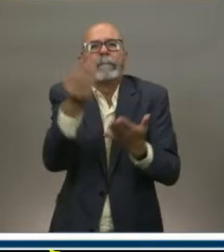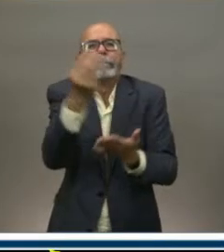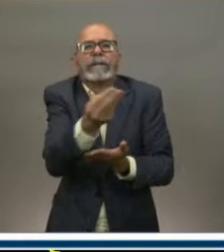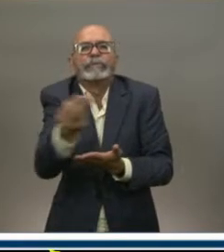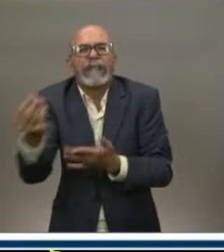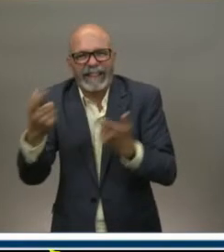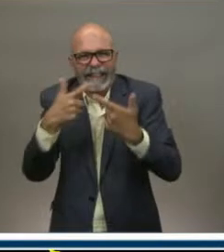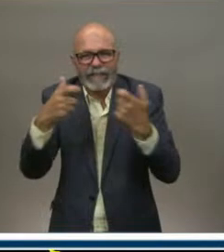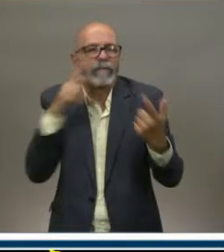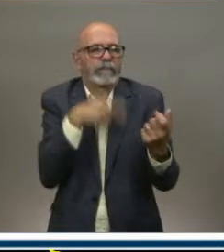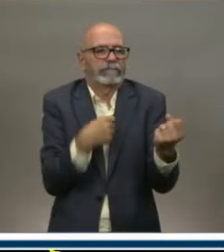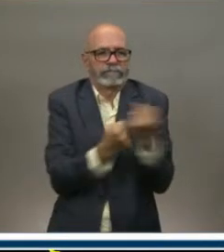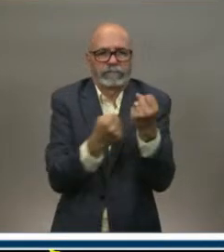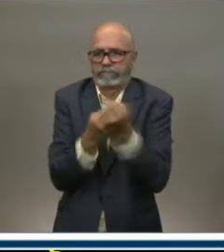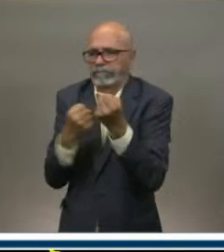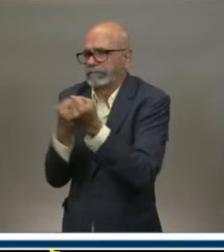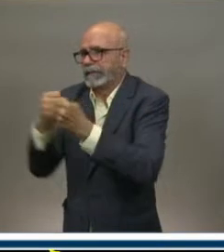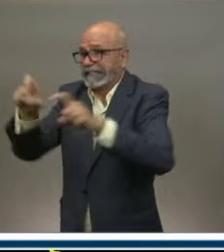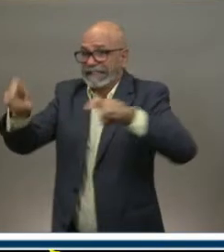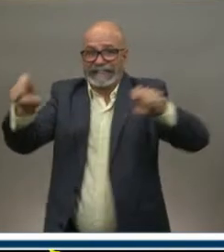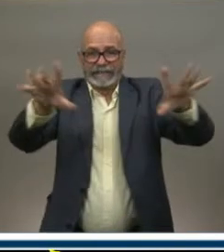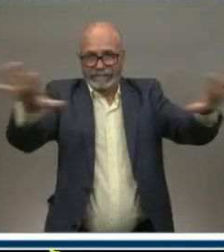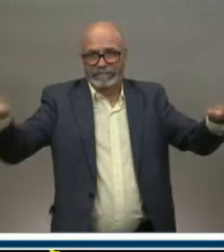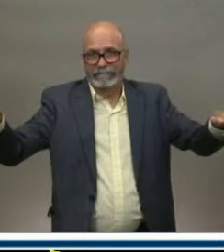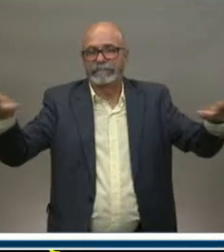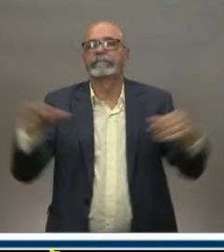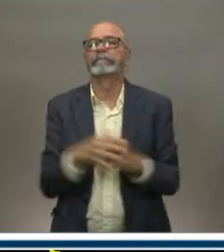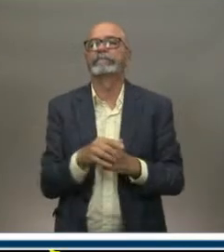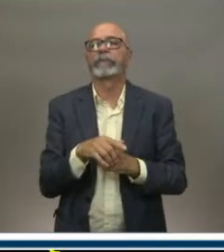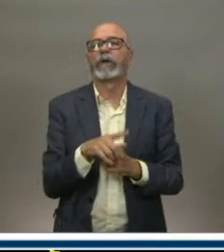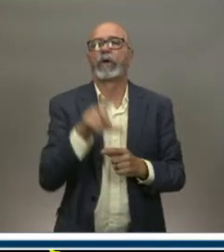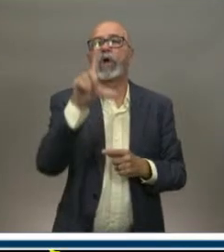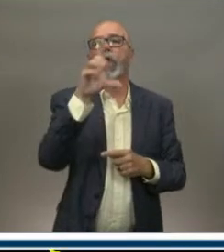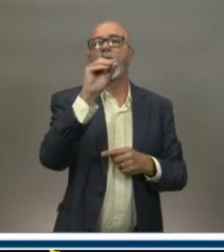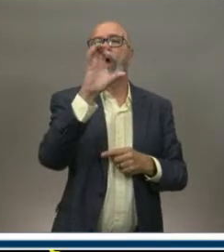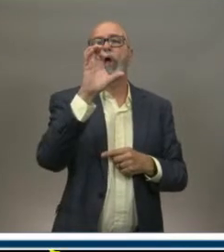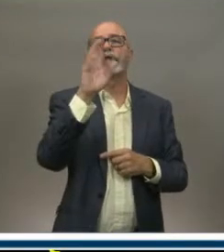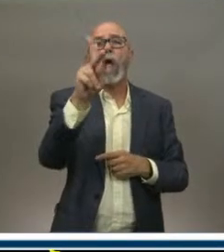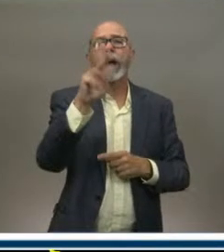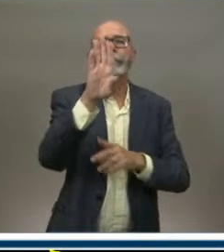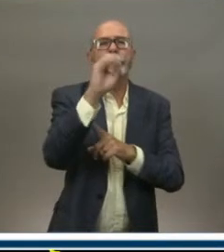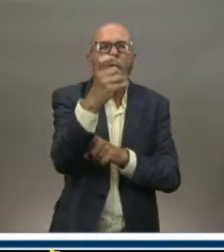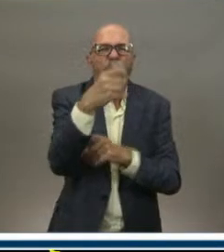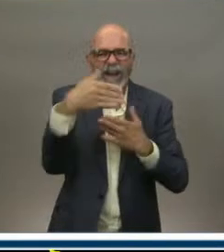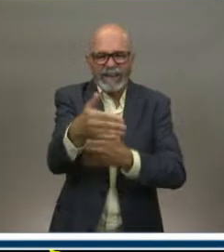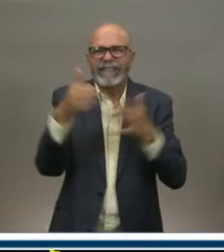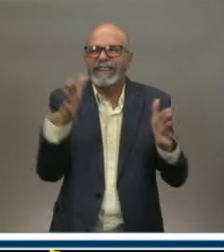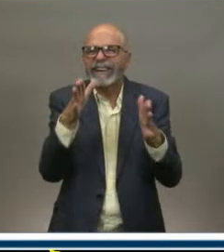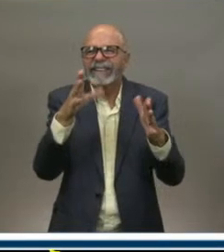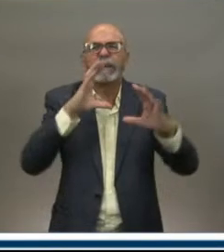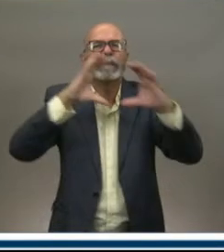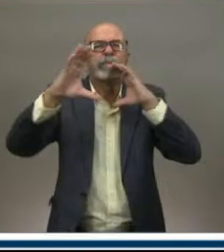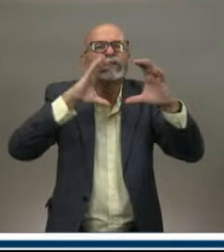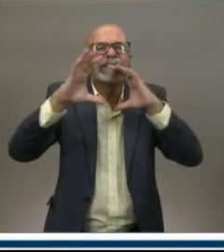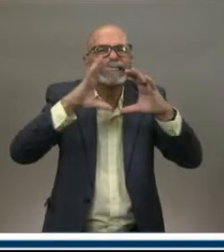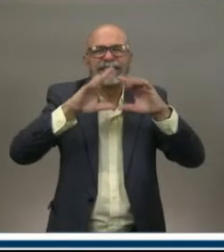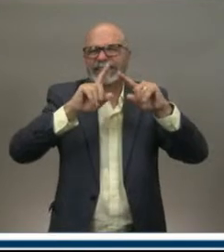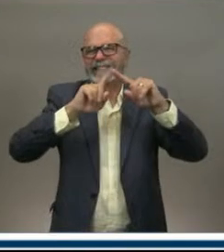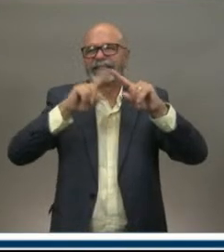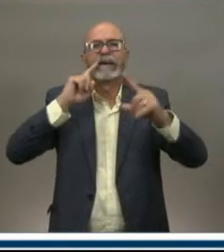facilities. Things like lock boxes and carts for medications, additional hand sanitizing